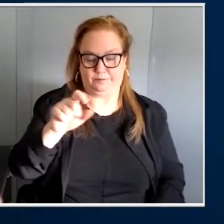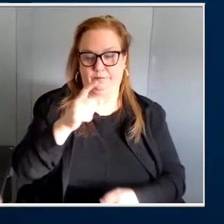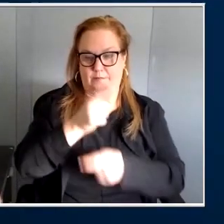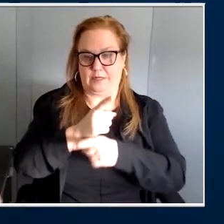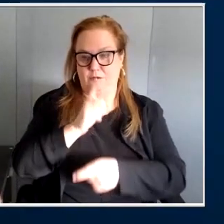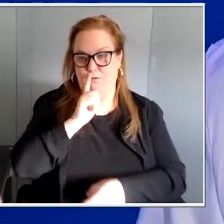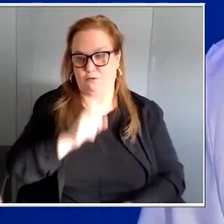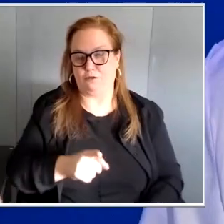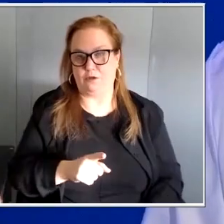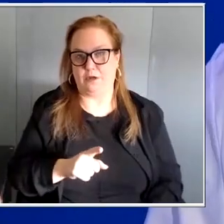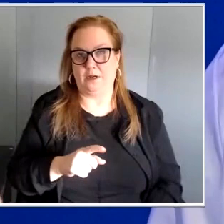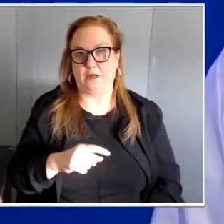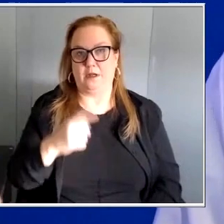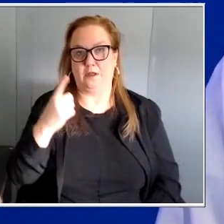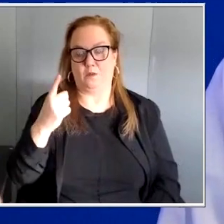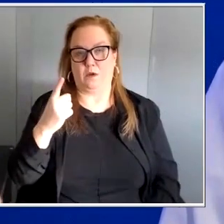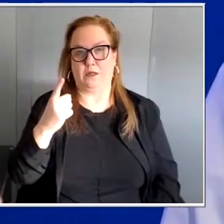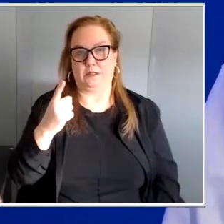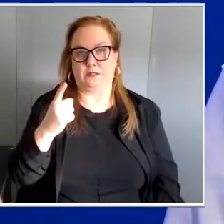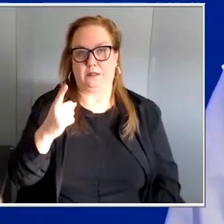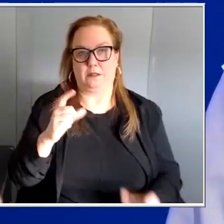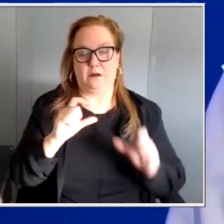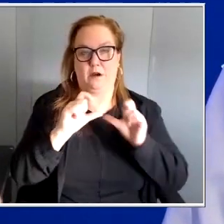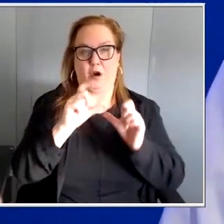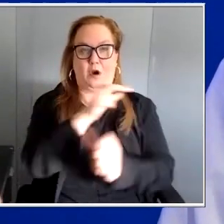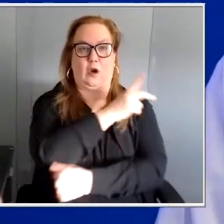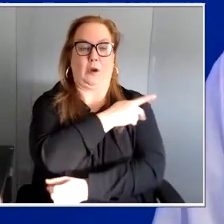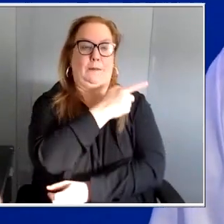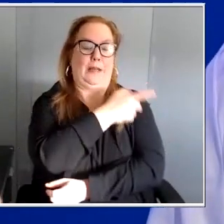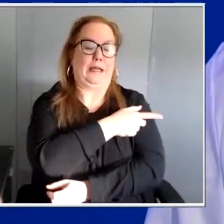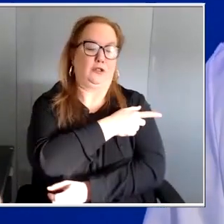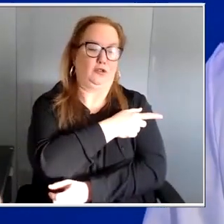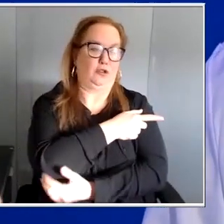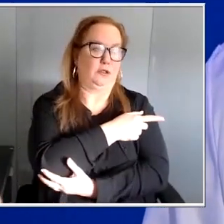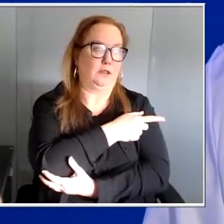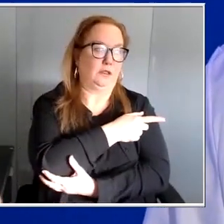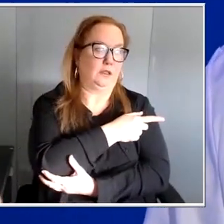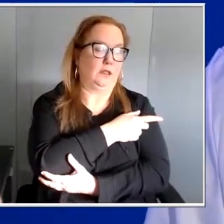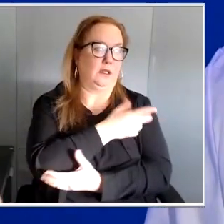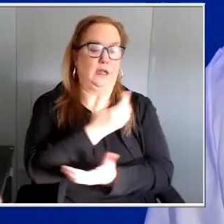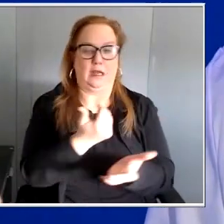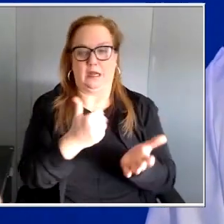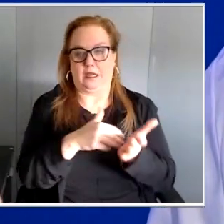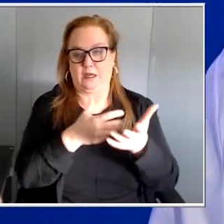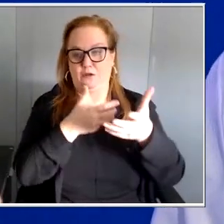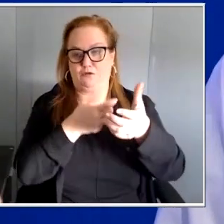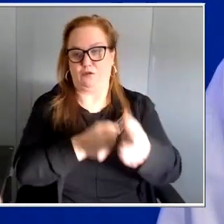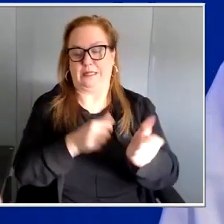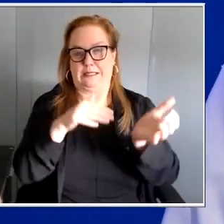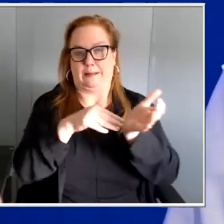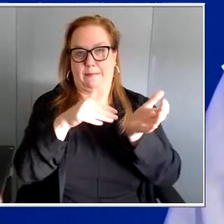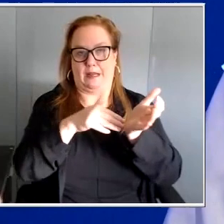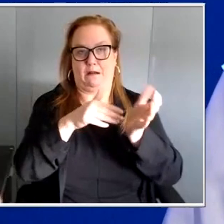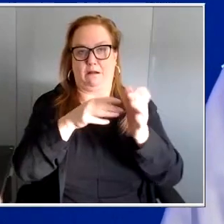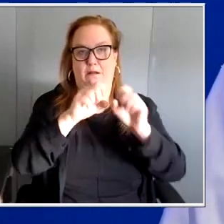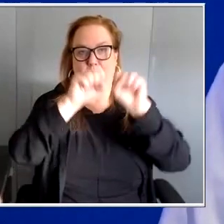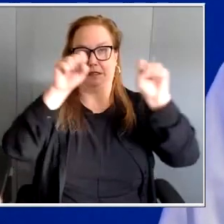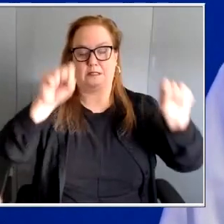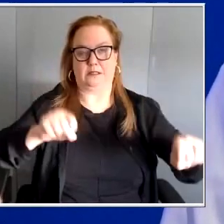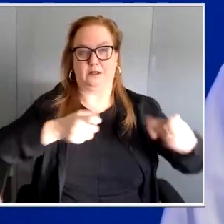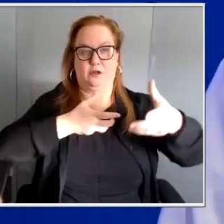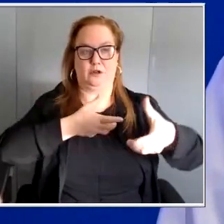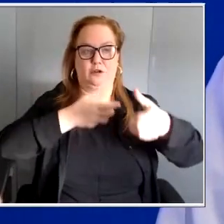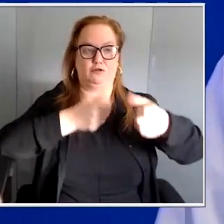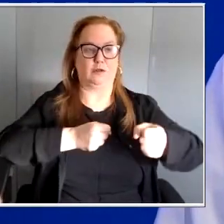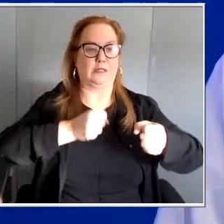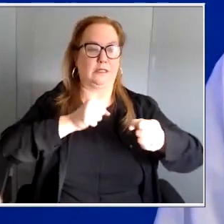And the ones that are, these are patients who have, again, trust in the medical system, trust in their care